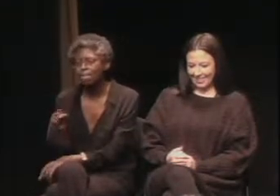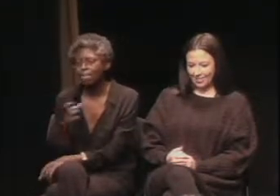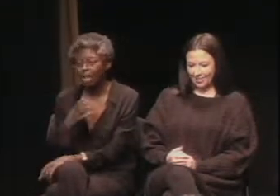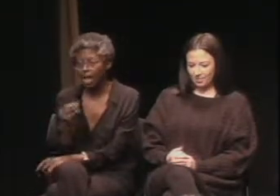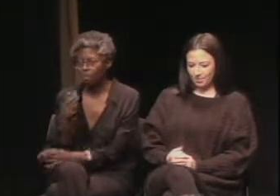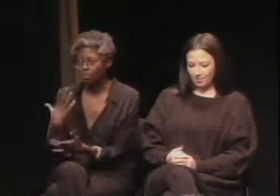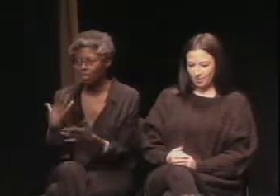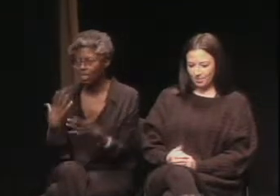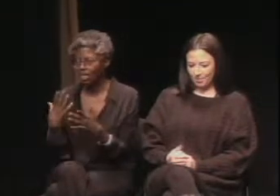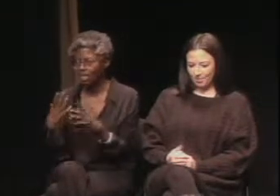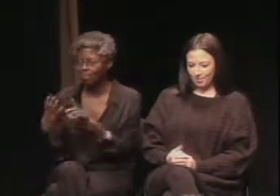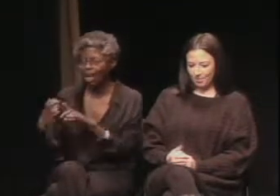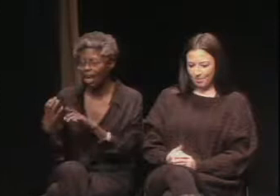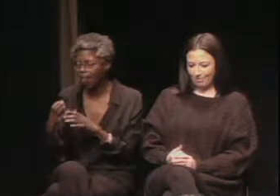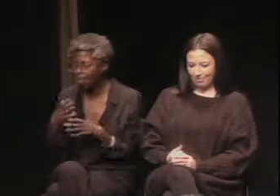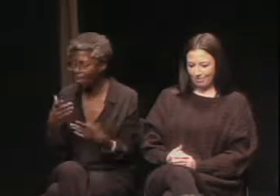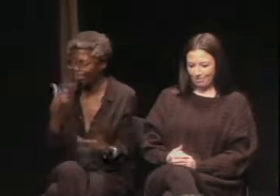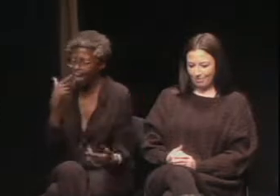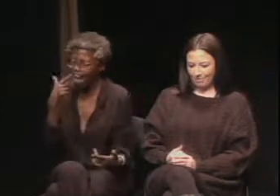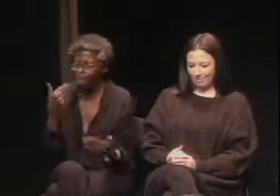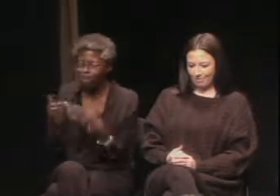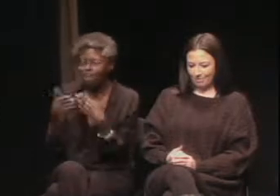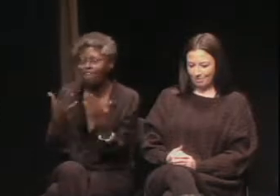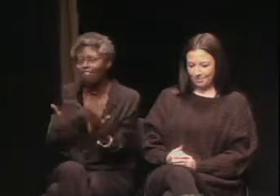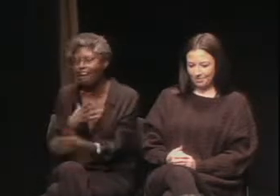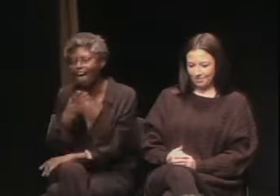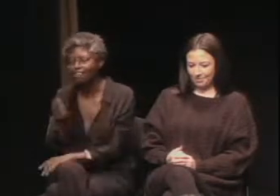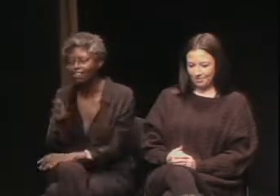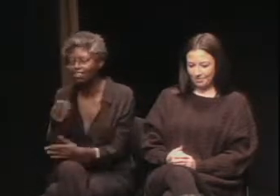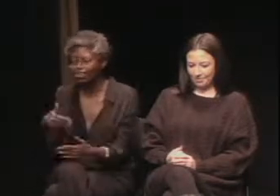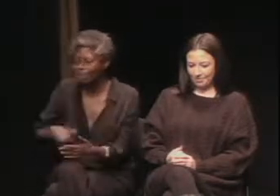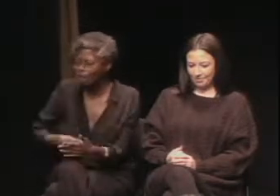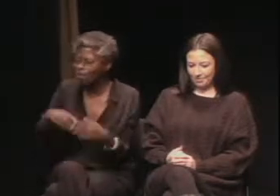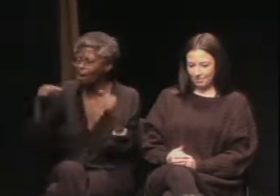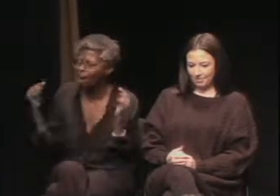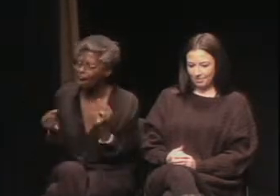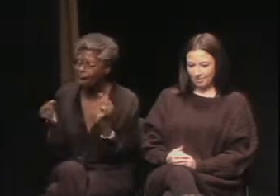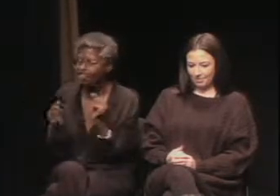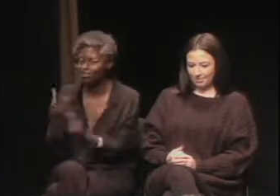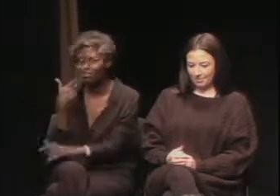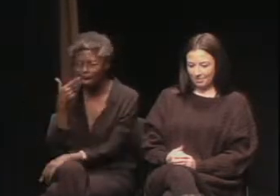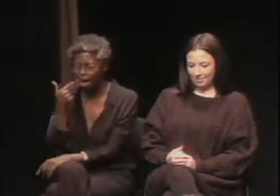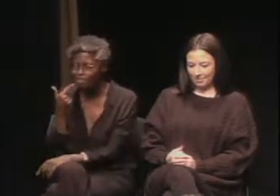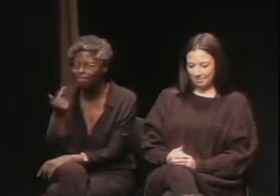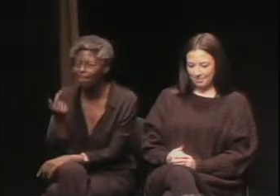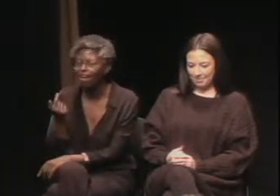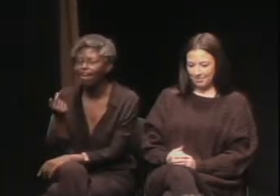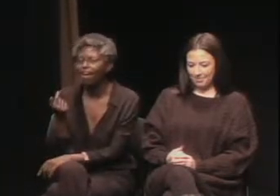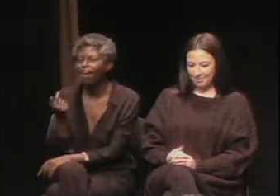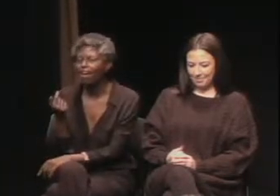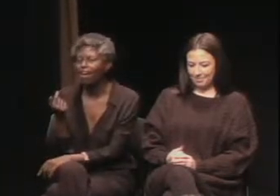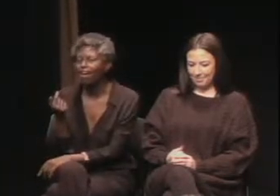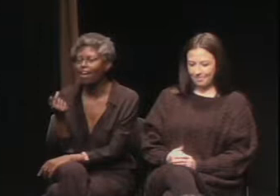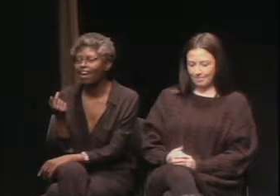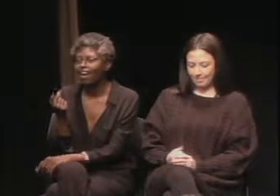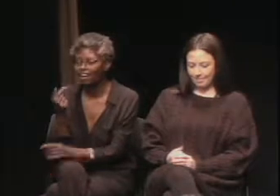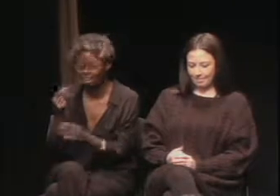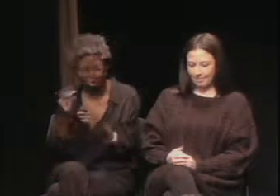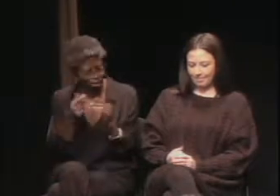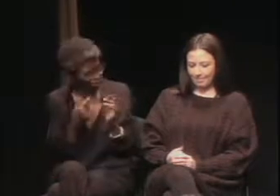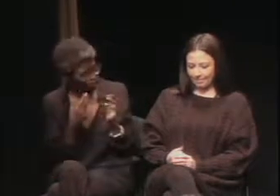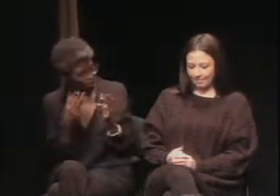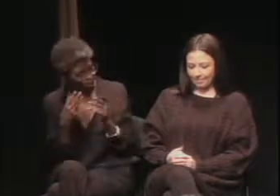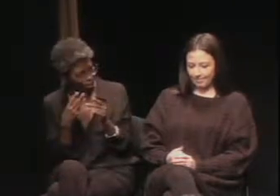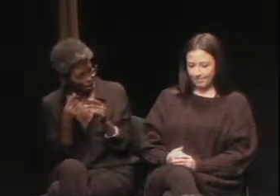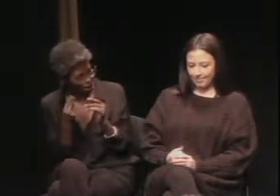cackle and we laugh and we whatever. Until and your stomach your stomach is hurting. And you barely even speak in words, but you know what each other you say. You